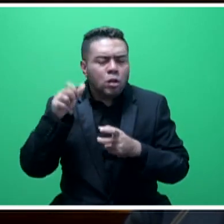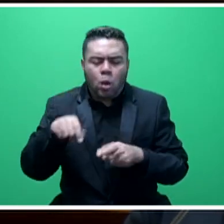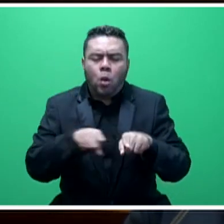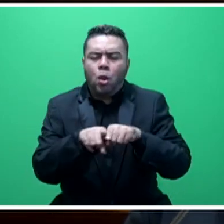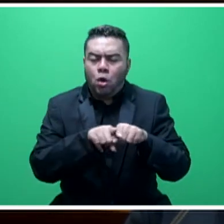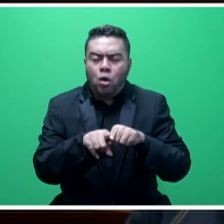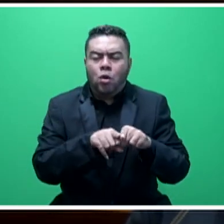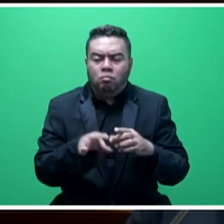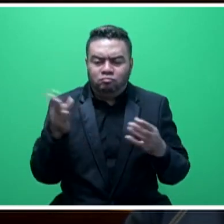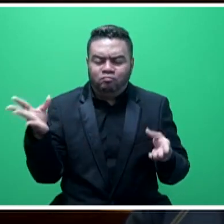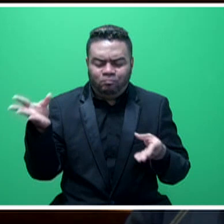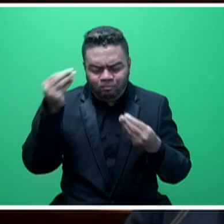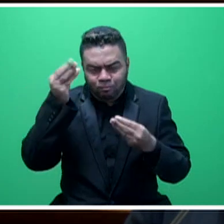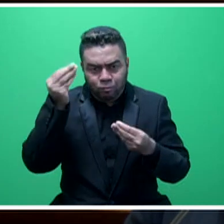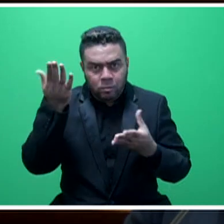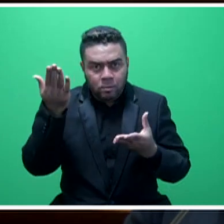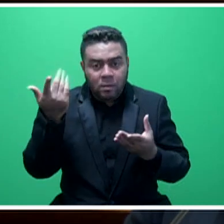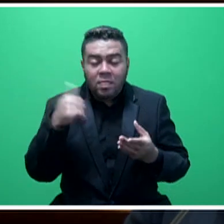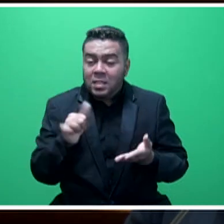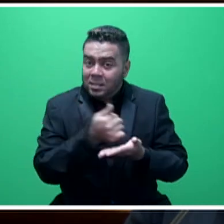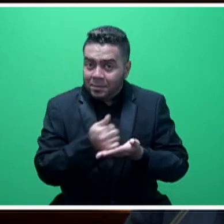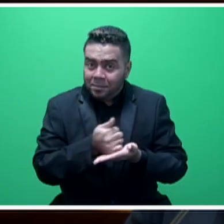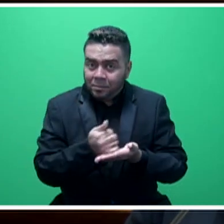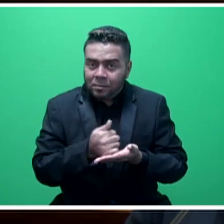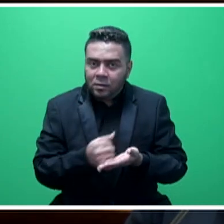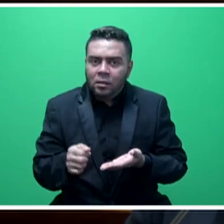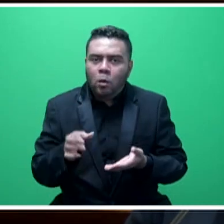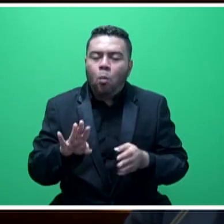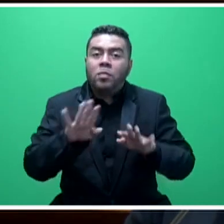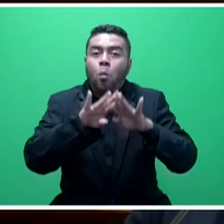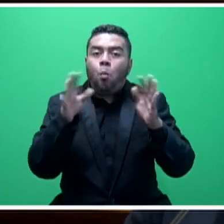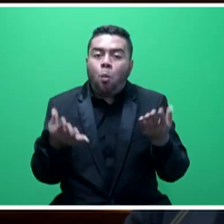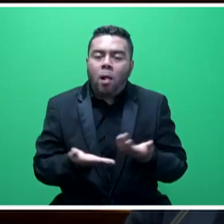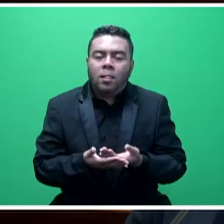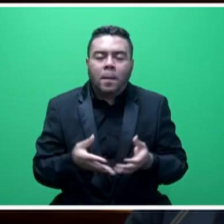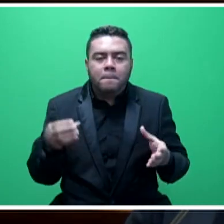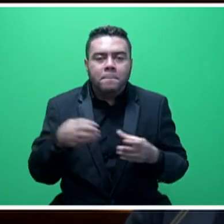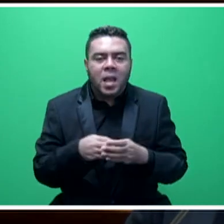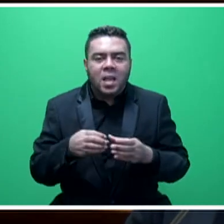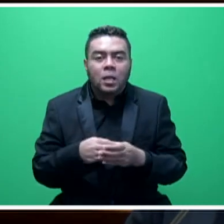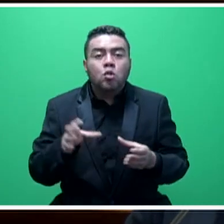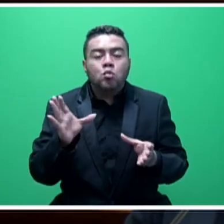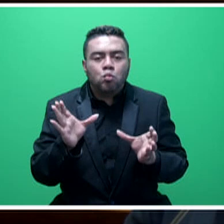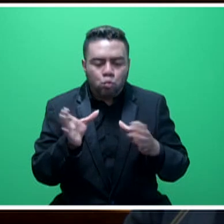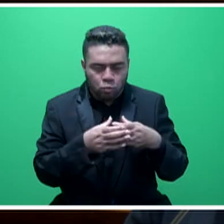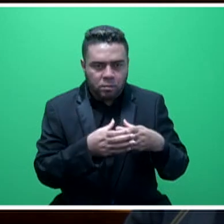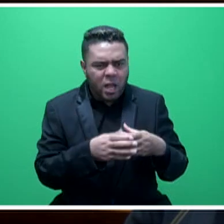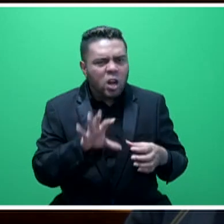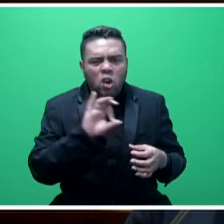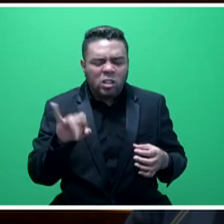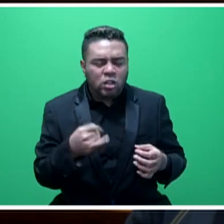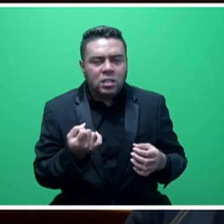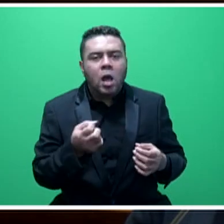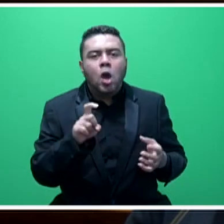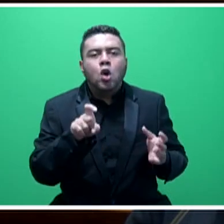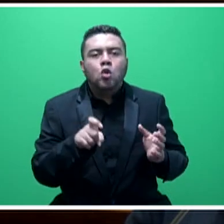figures, Mr. Speaker, sir, were verified by the World Bank Group, Mr. Speaker, sir, and not just the Reserve